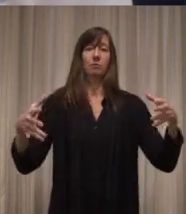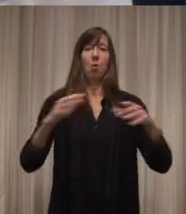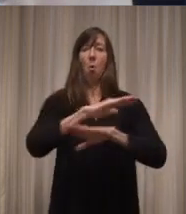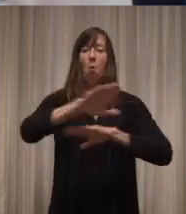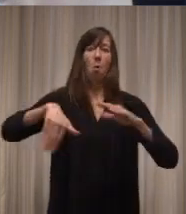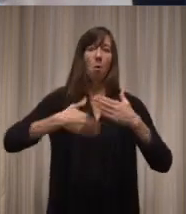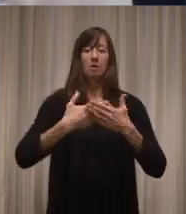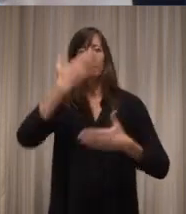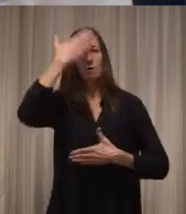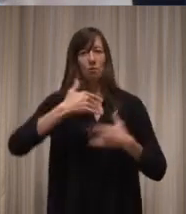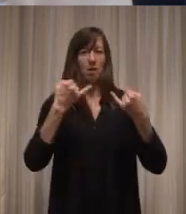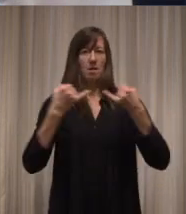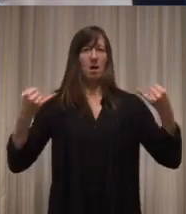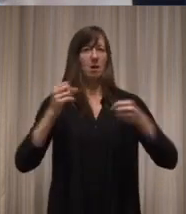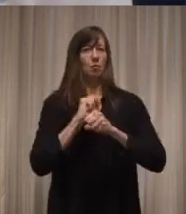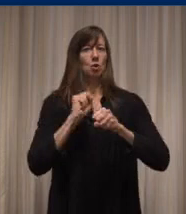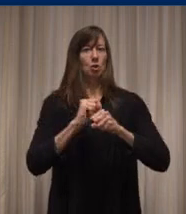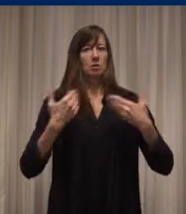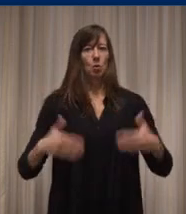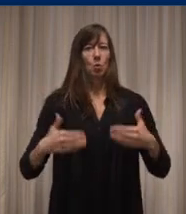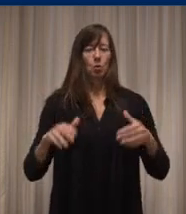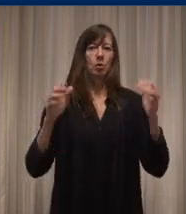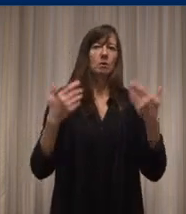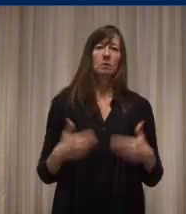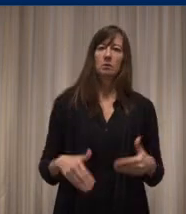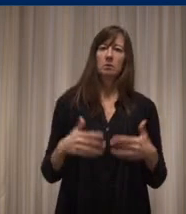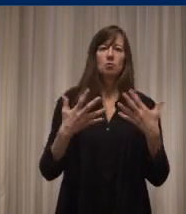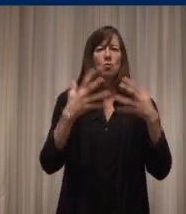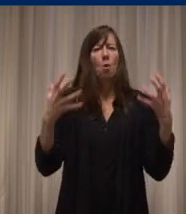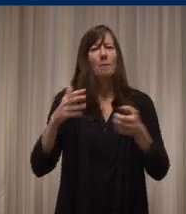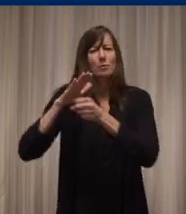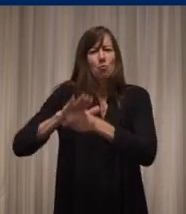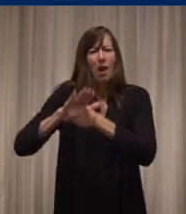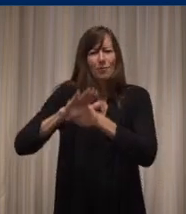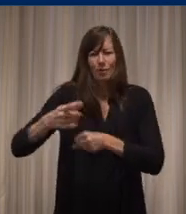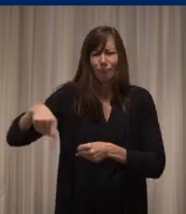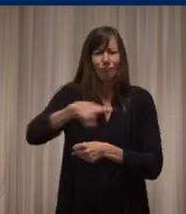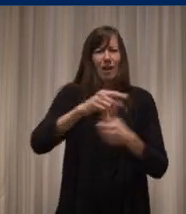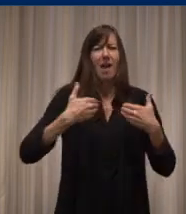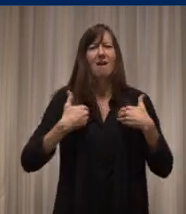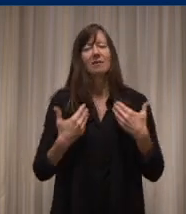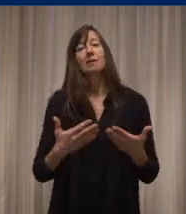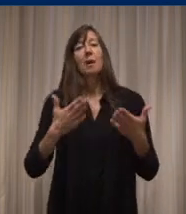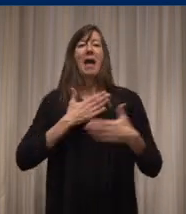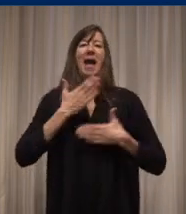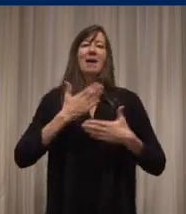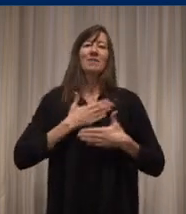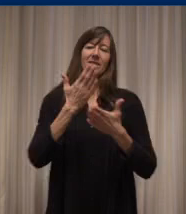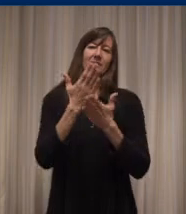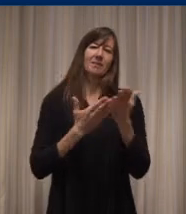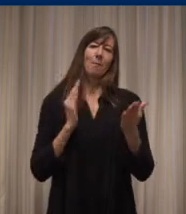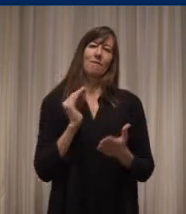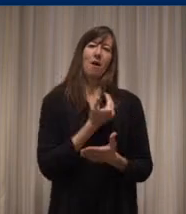workers, continuing to see the pressure grow and build on you. I'm glad that some of our healthcare workers now, as we